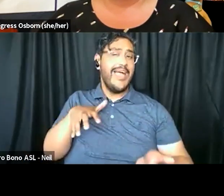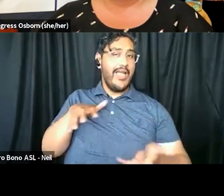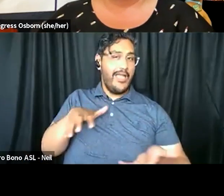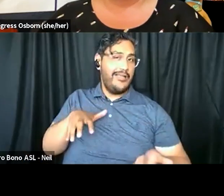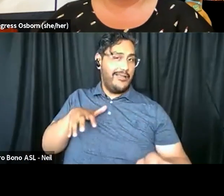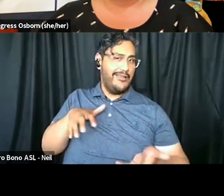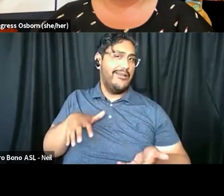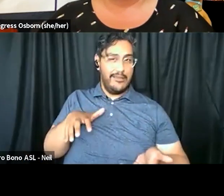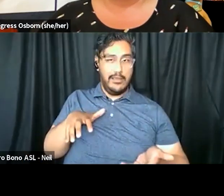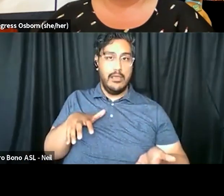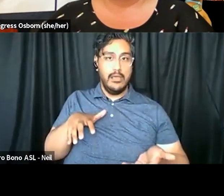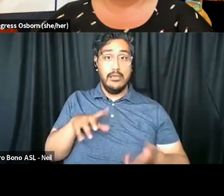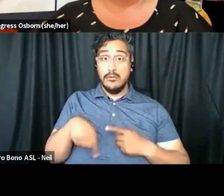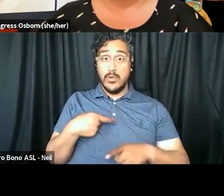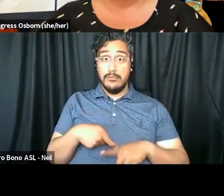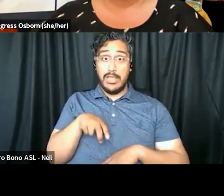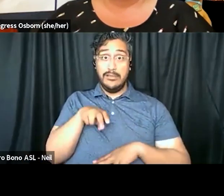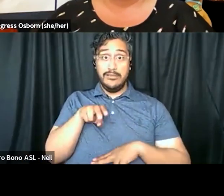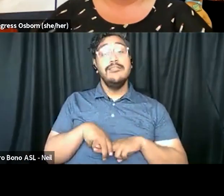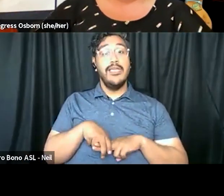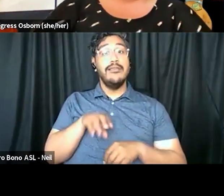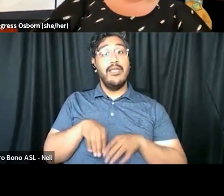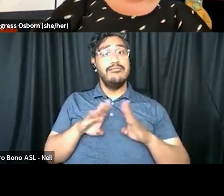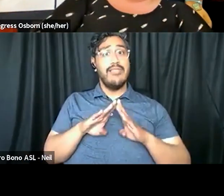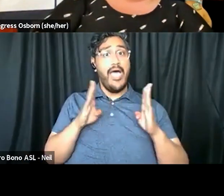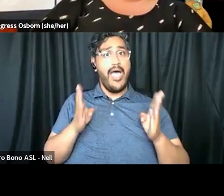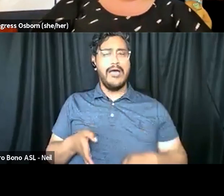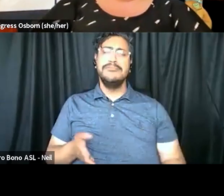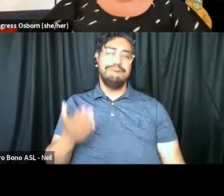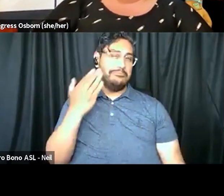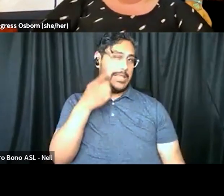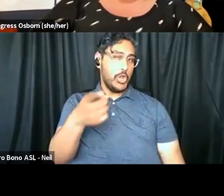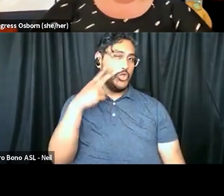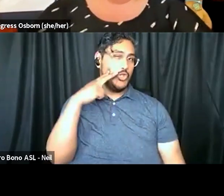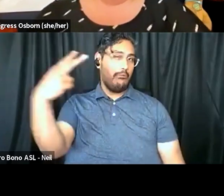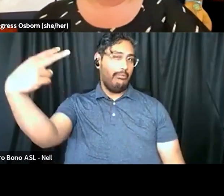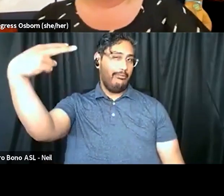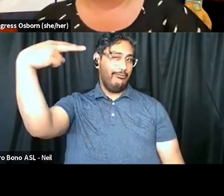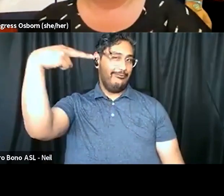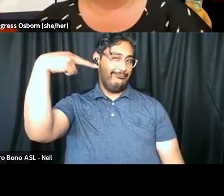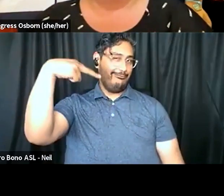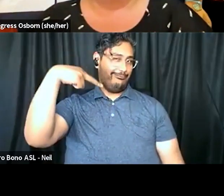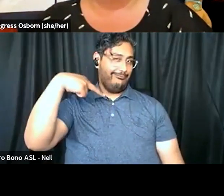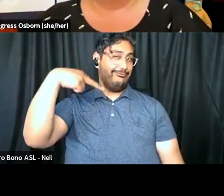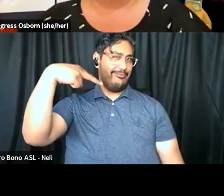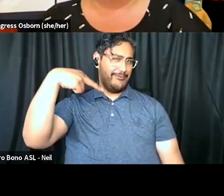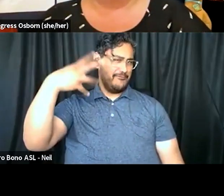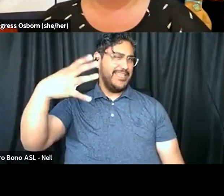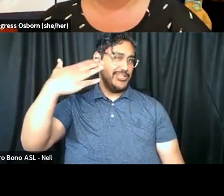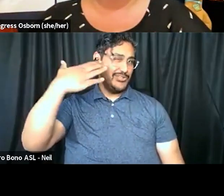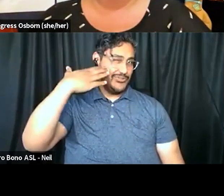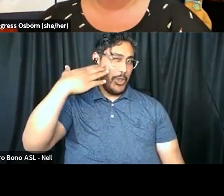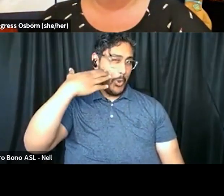I sit around the house, I know you're looking down my blouse. And so even though you've got some